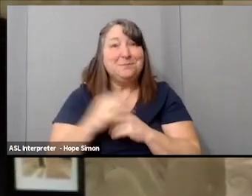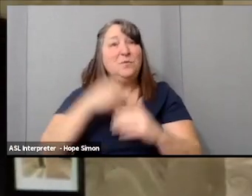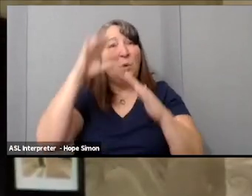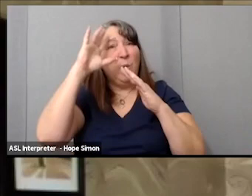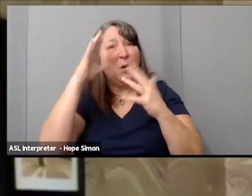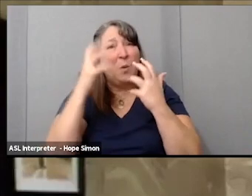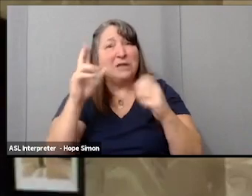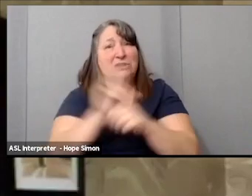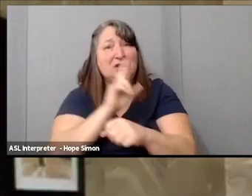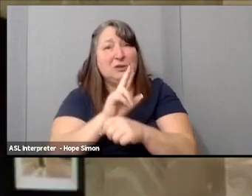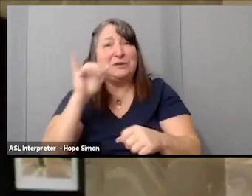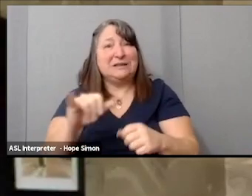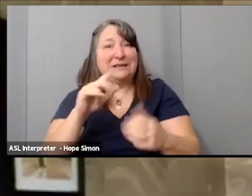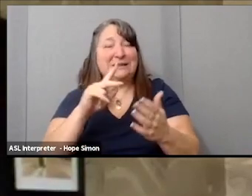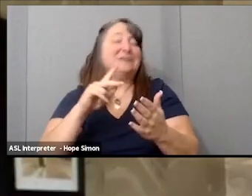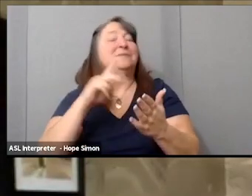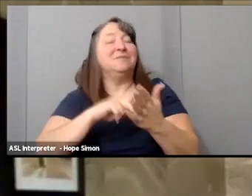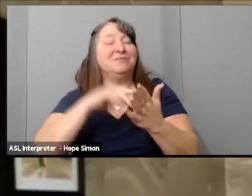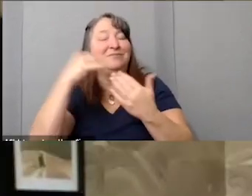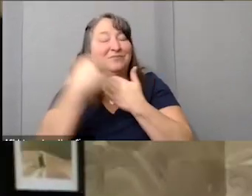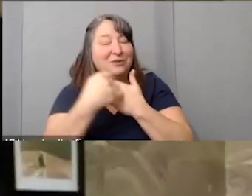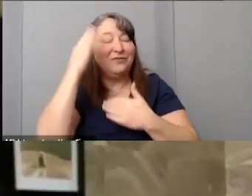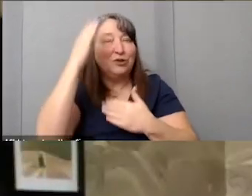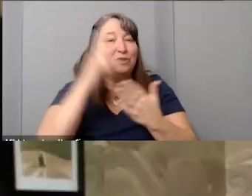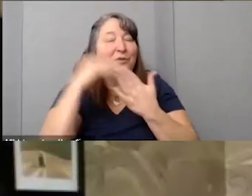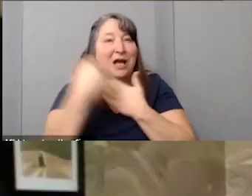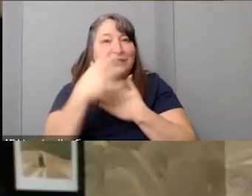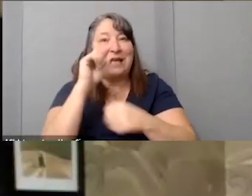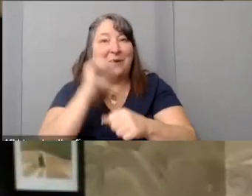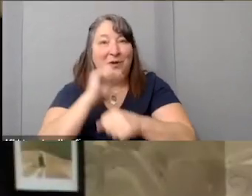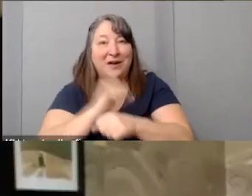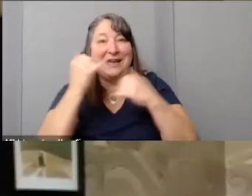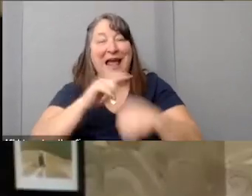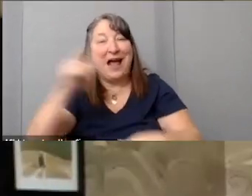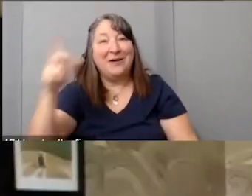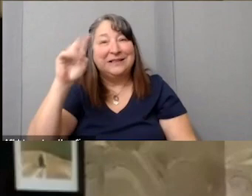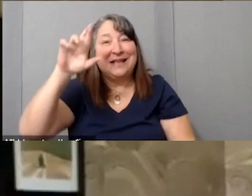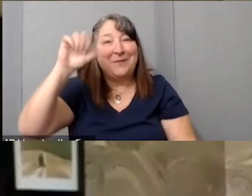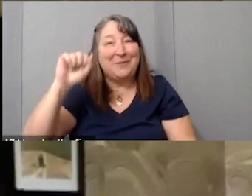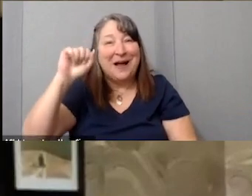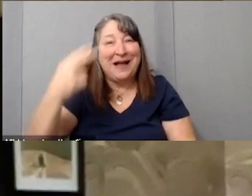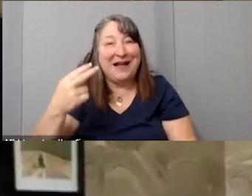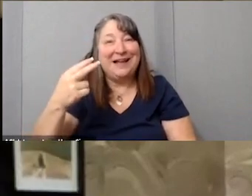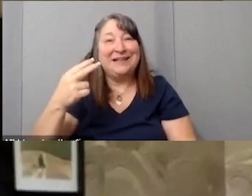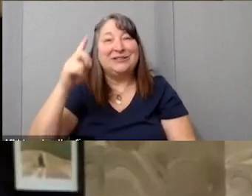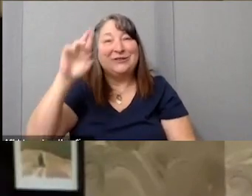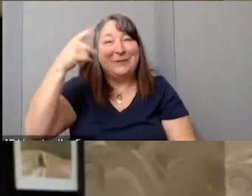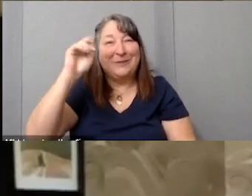SCENE projects and work. Now I'll hand it over to Deborah to share more about herself, her work, and today's panel discussion.